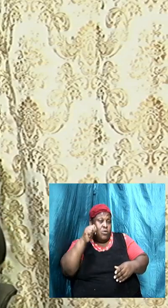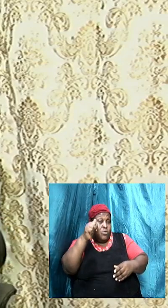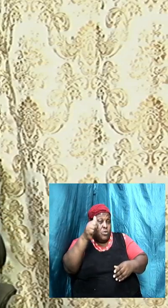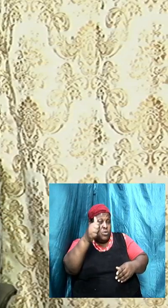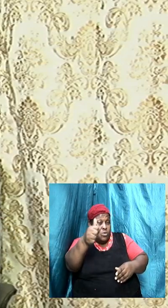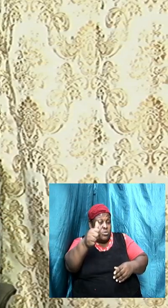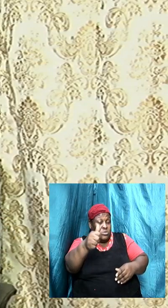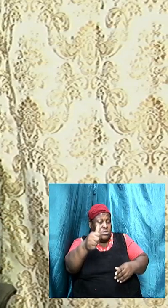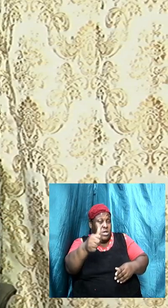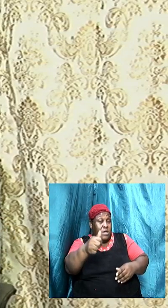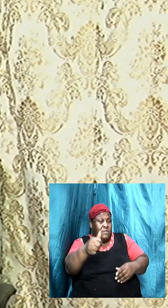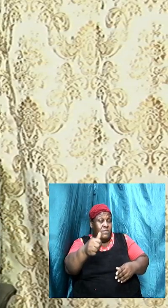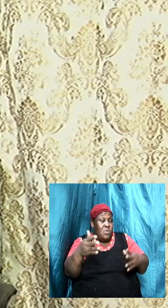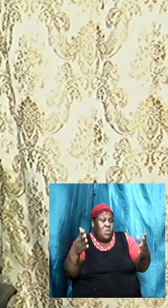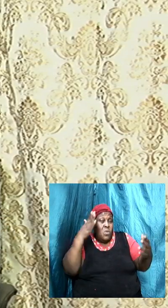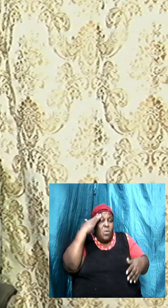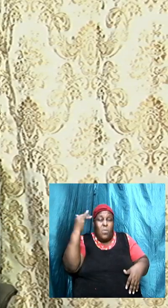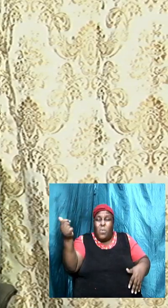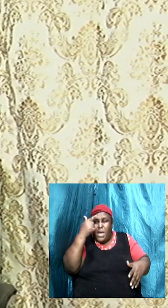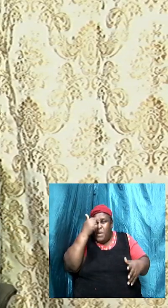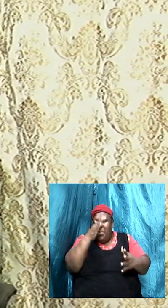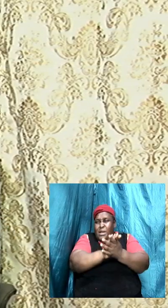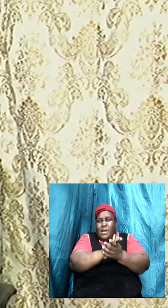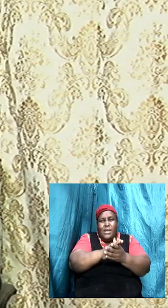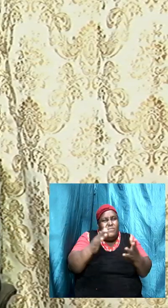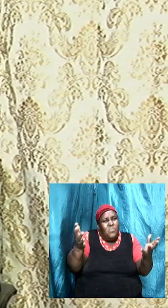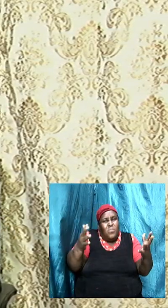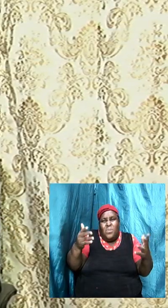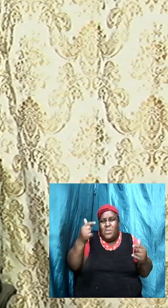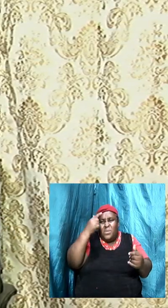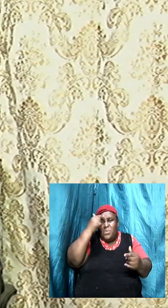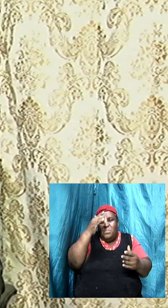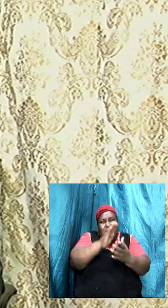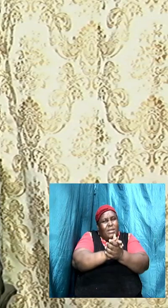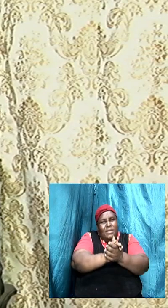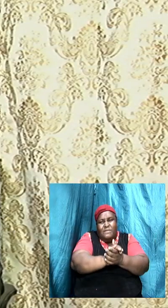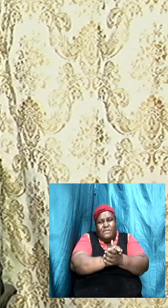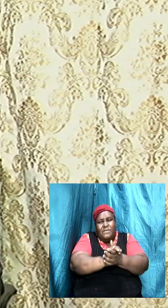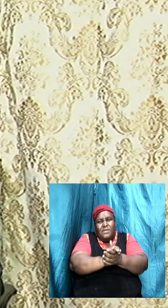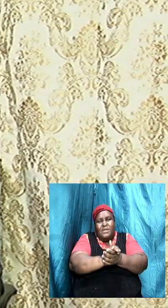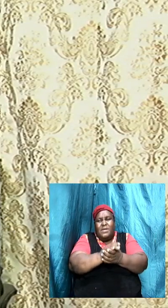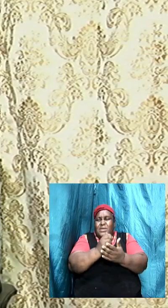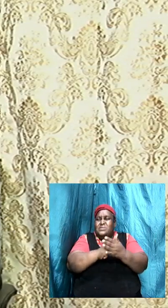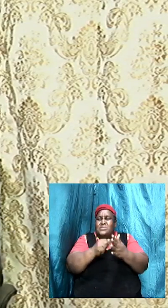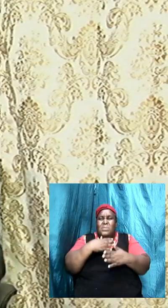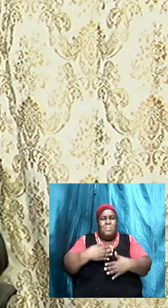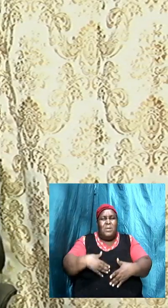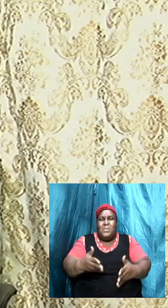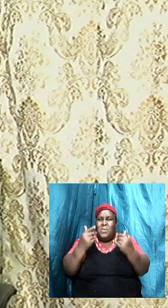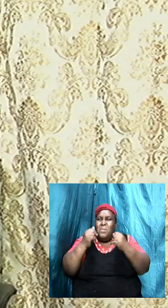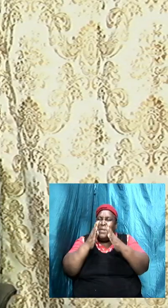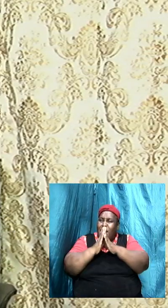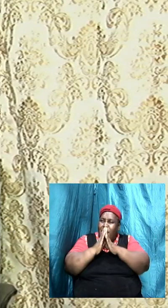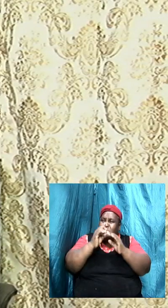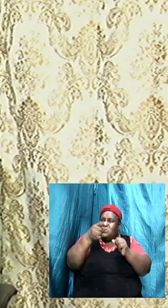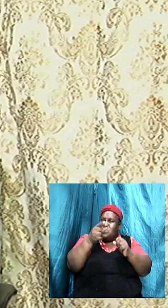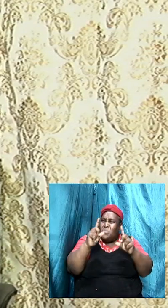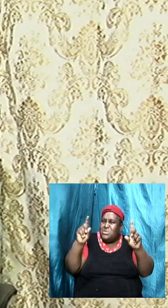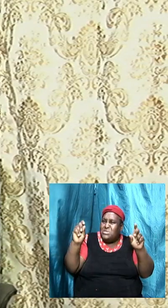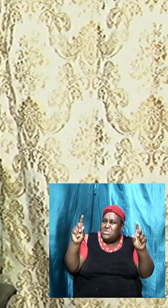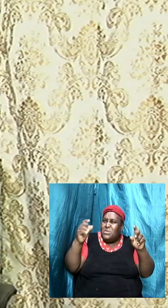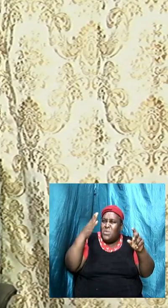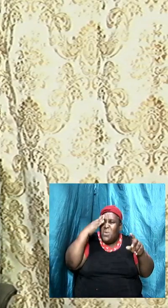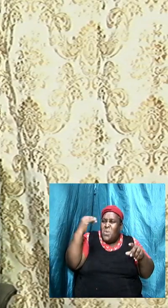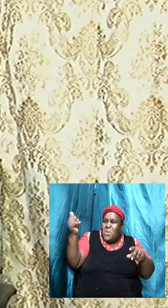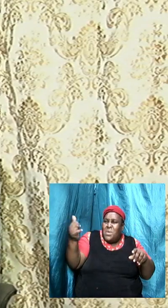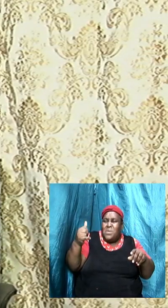believe what you believe. If somebody come to you and ask you the question, why is it that you believe what you believe? Why